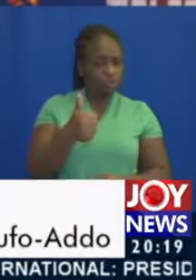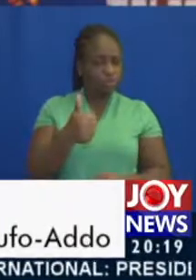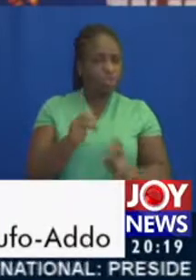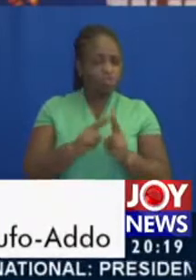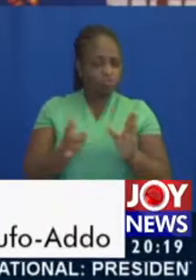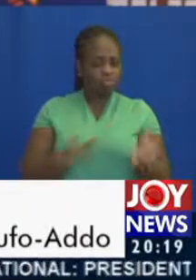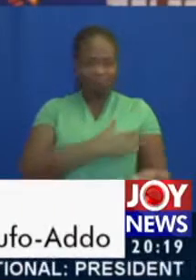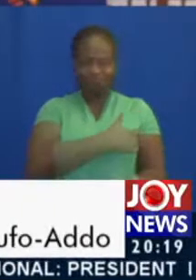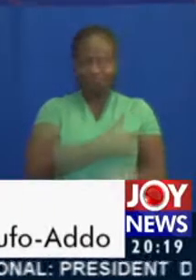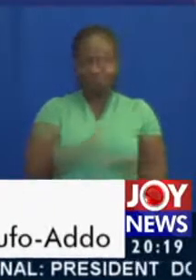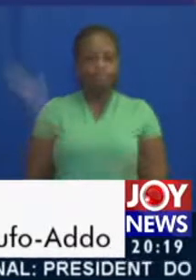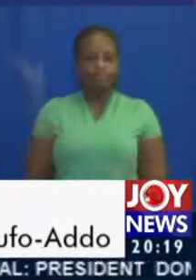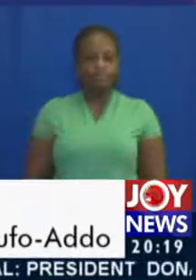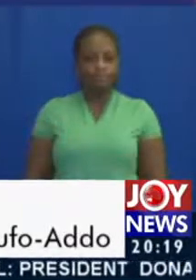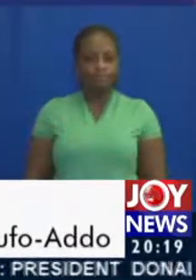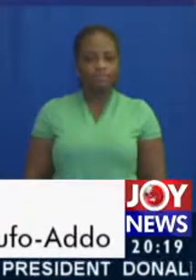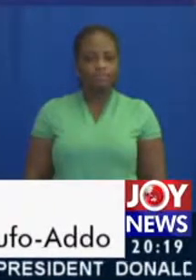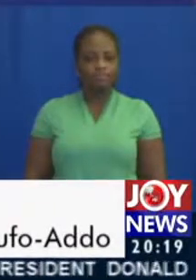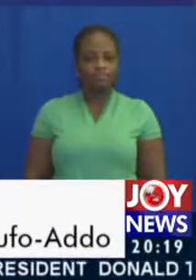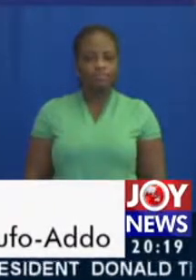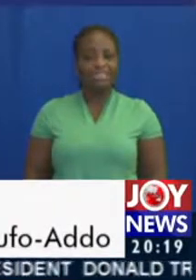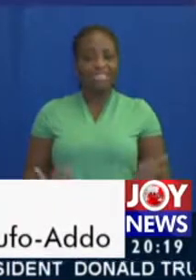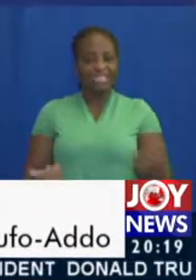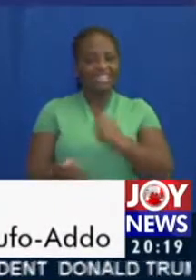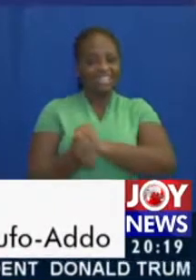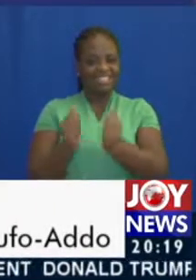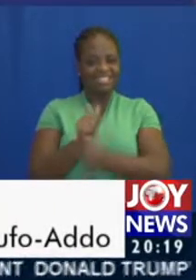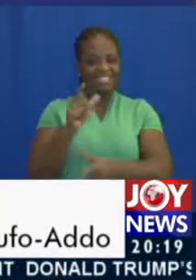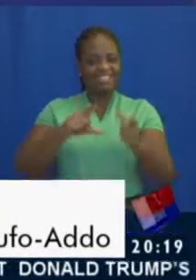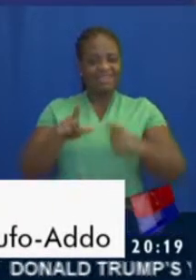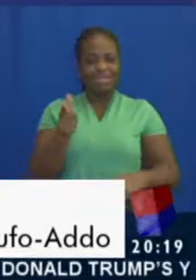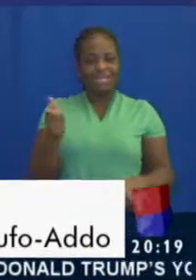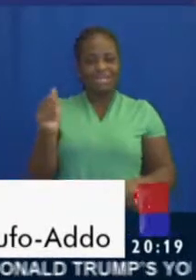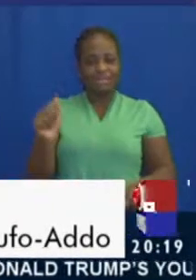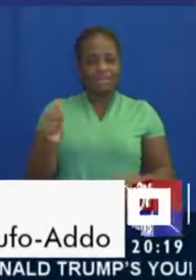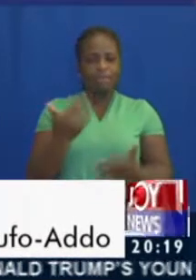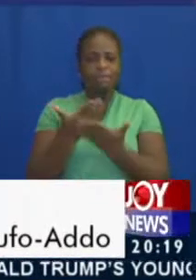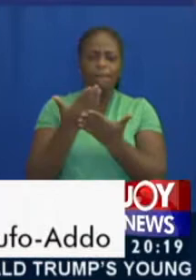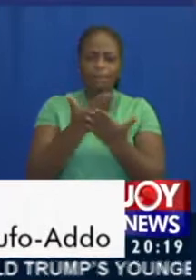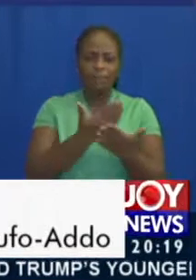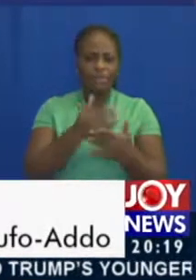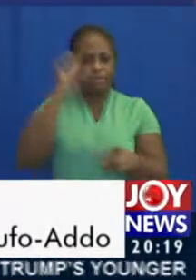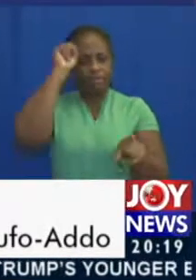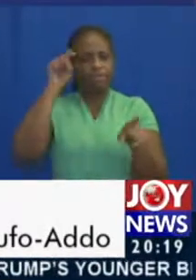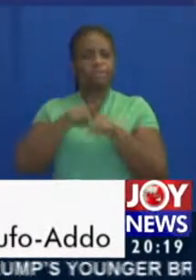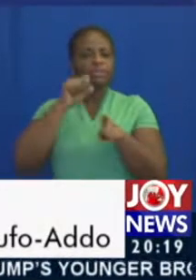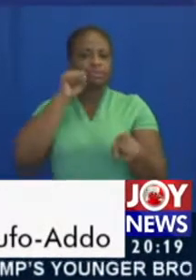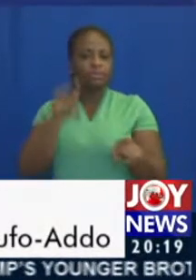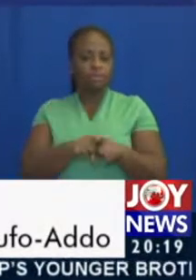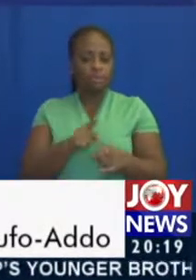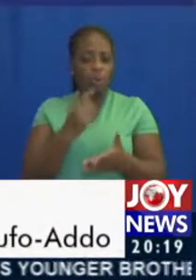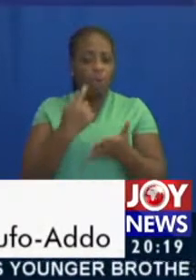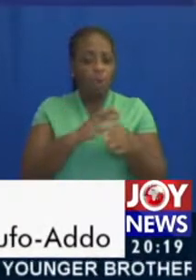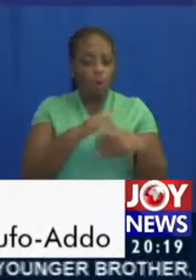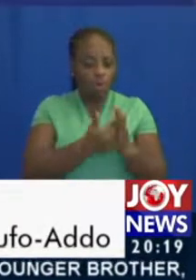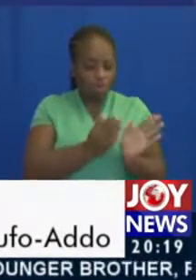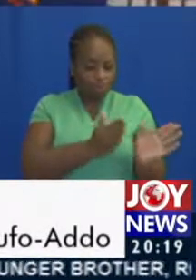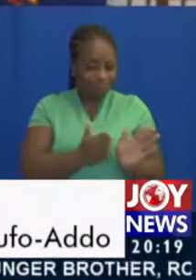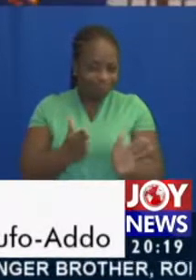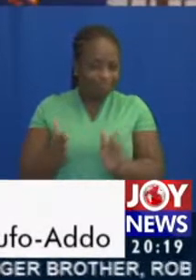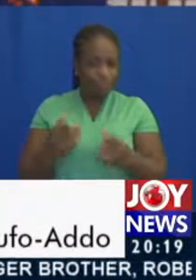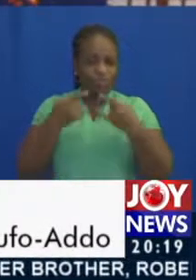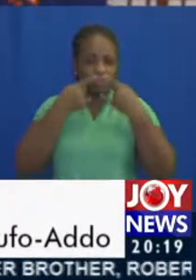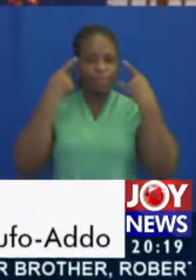if you am, and Yamime, me panify, but Giano Niwoto, a Hamas here, near